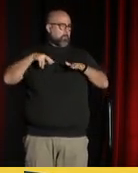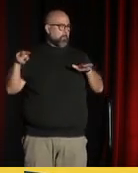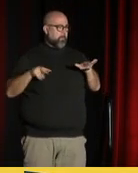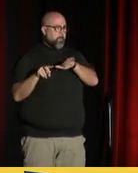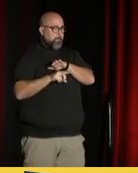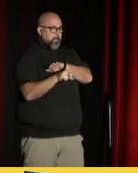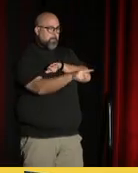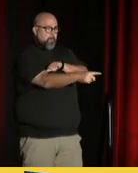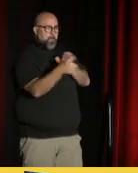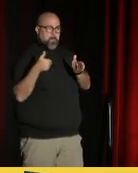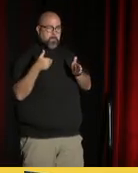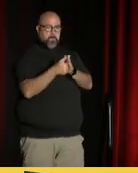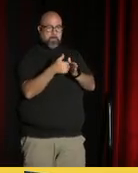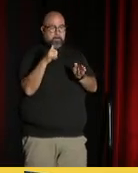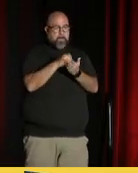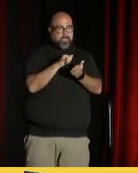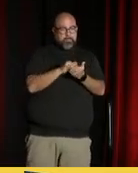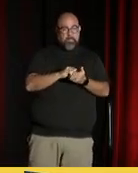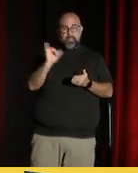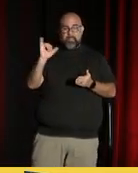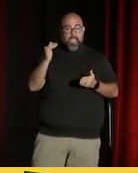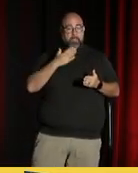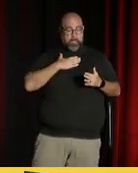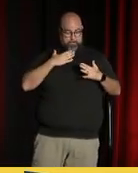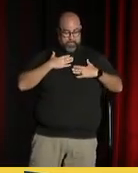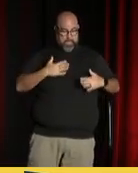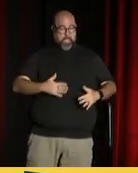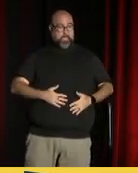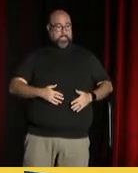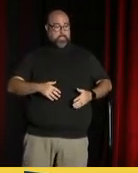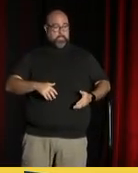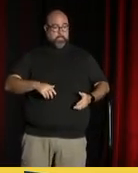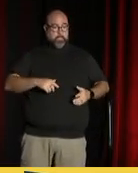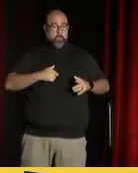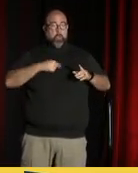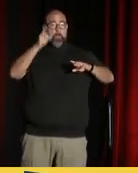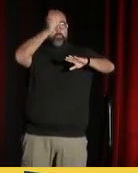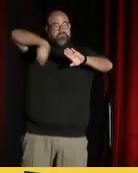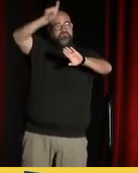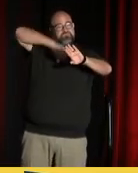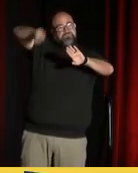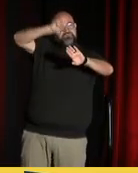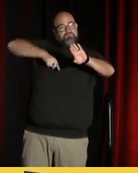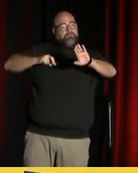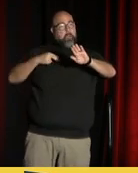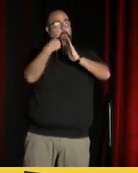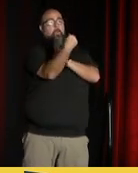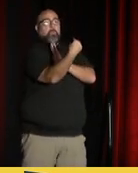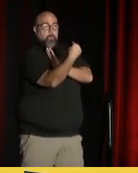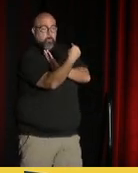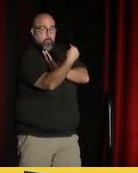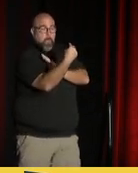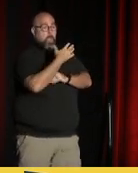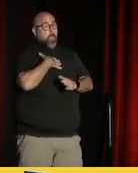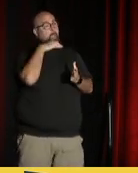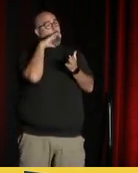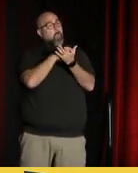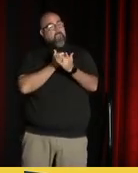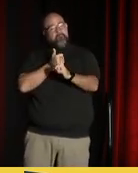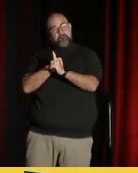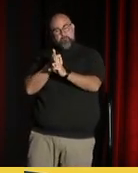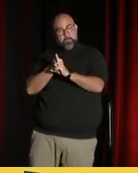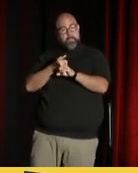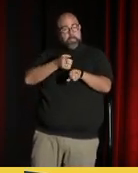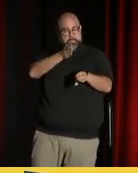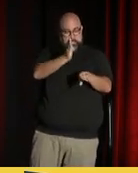impossible. I did crazy stuff like throw my body through the whirling blades of industrial fans. My wife has been cut in